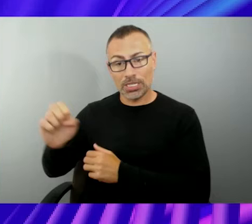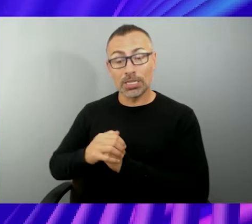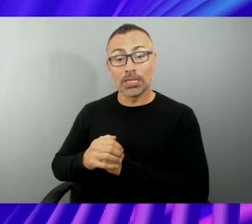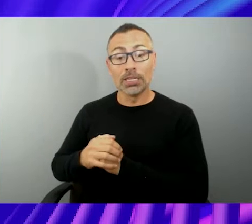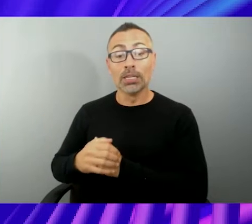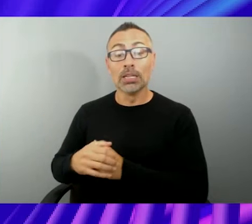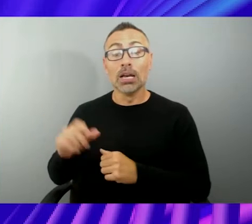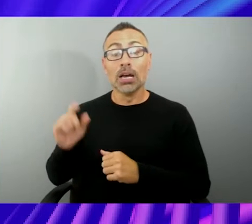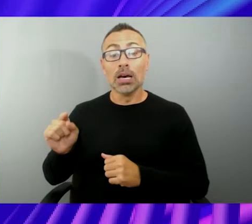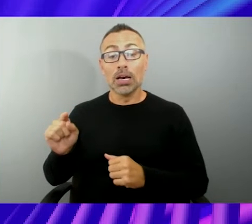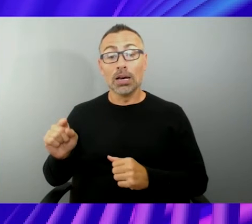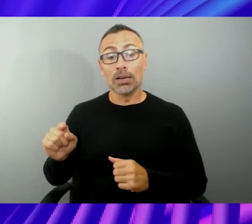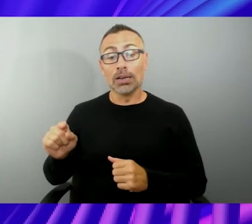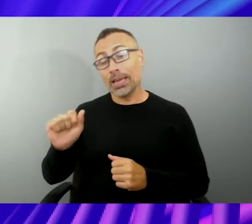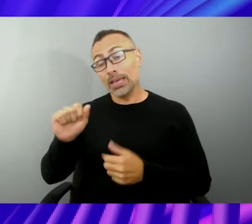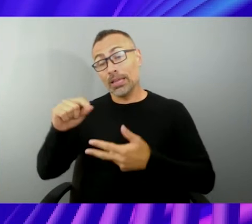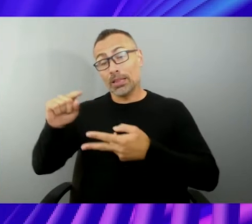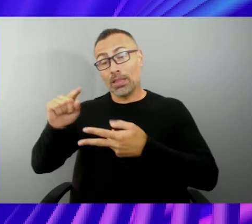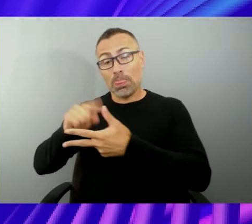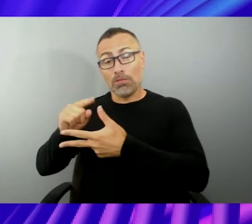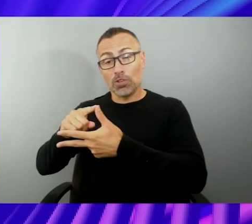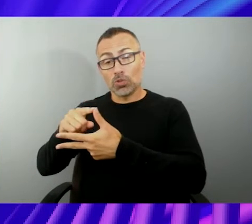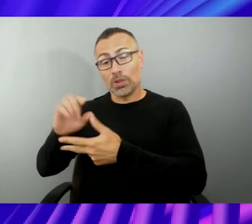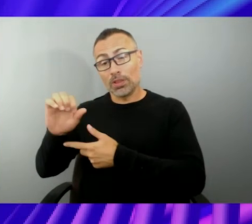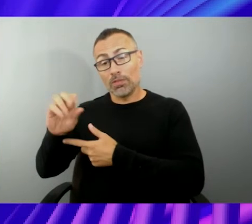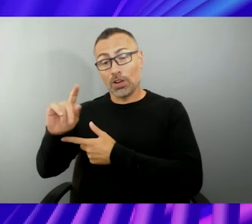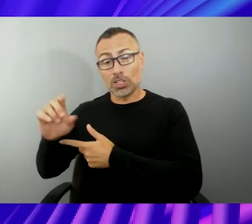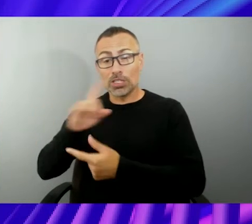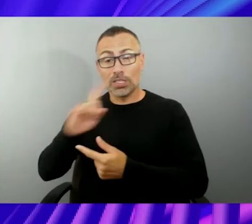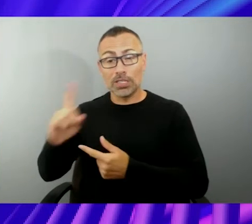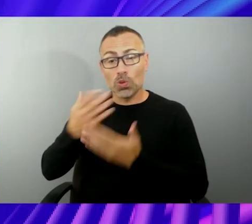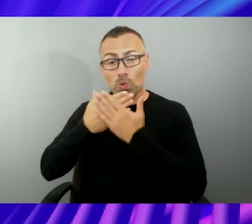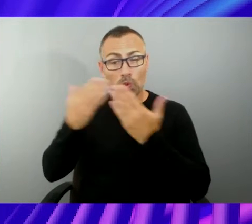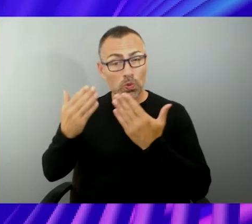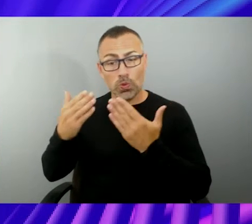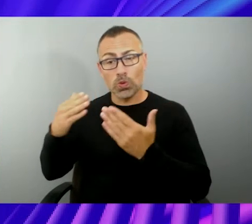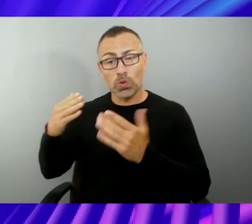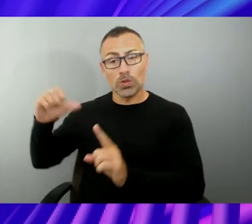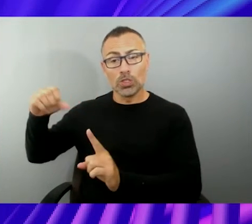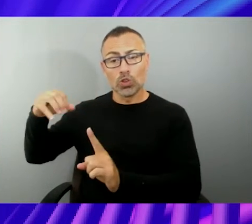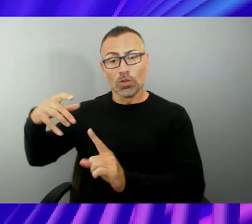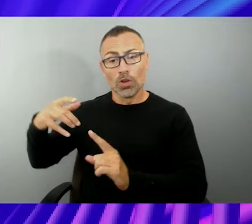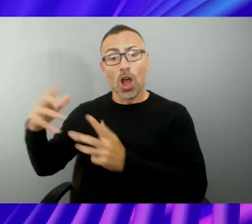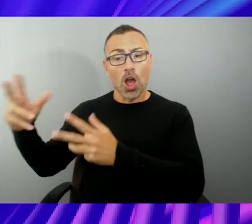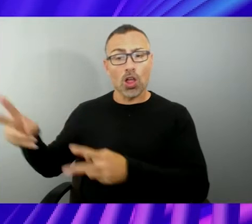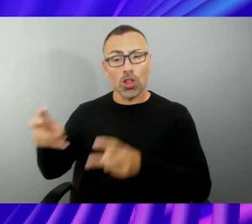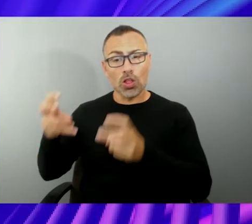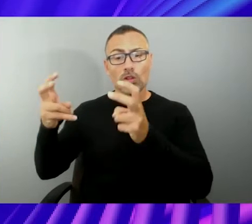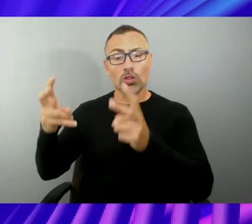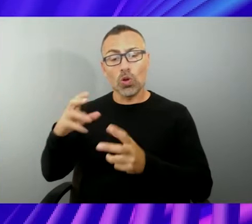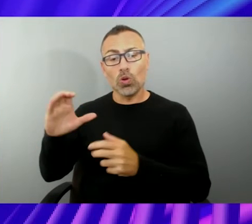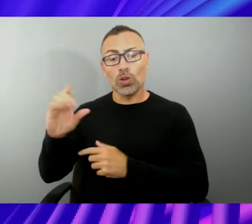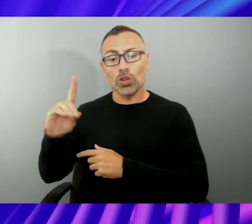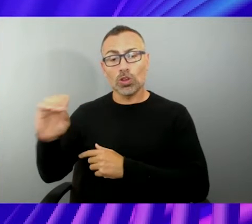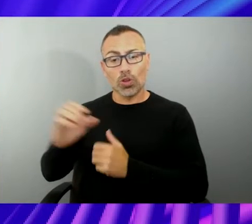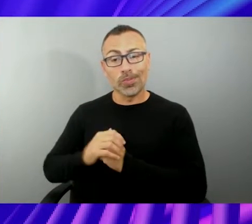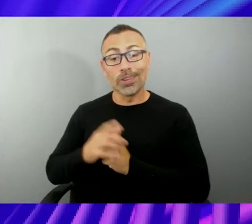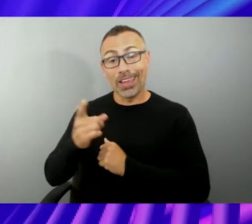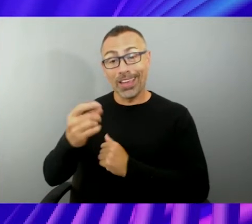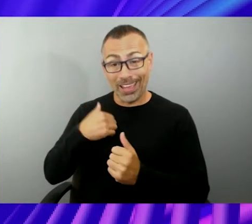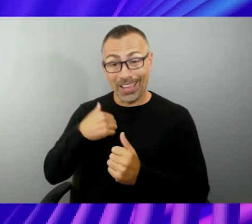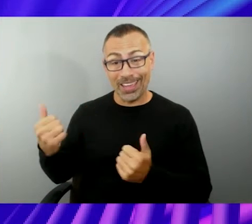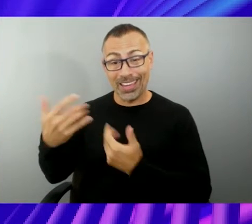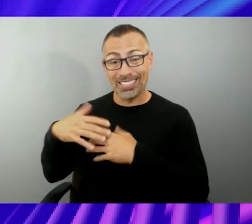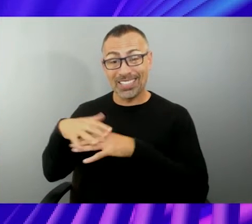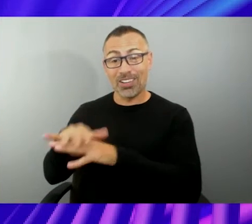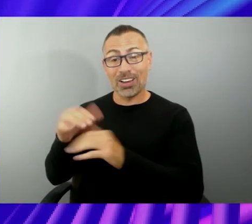serverless, low-code visual interface service. So when you go into the Step Function tool, what you will see is it has integrations with a lot of